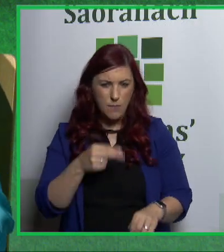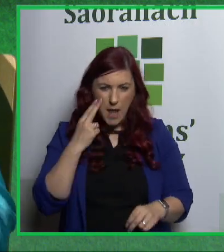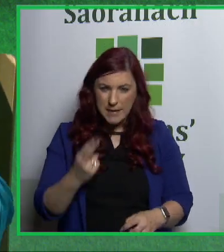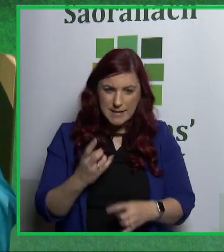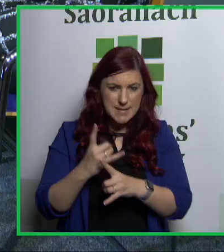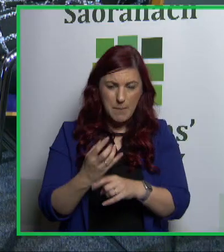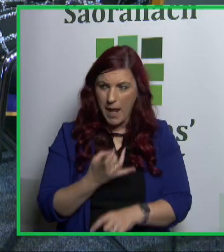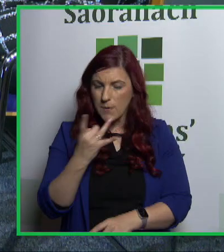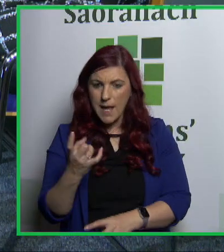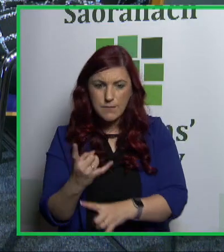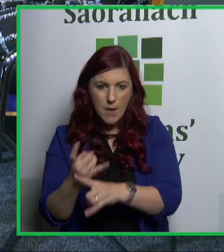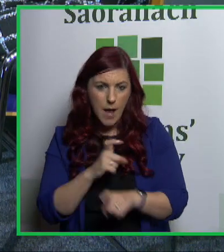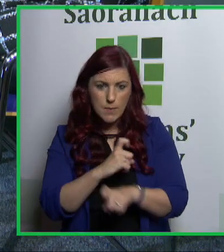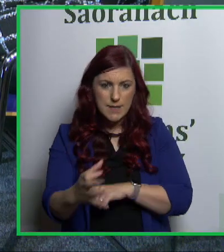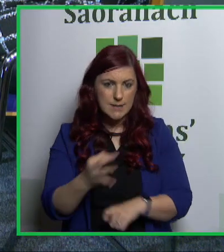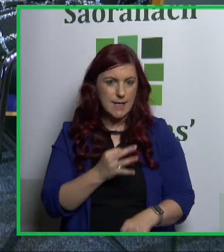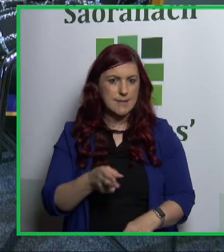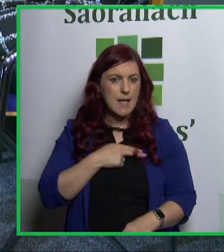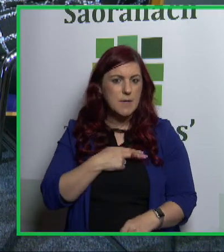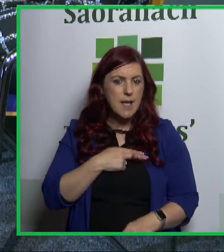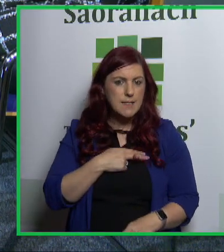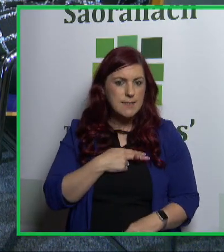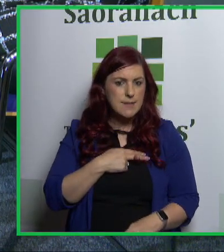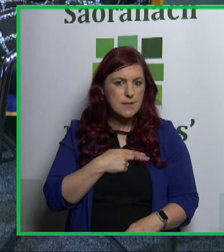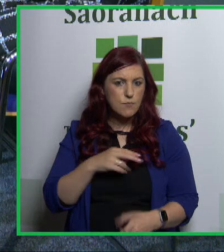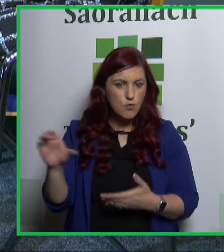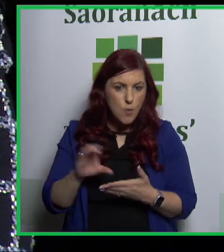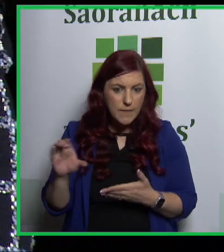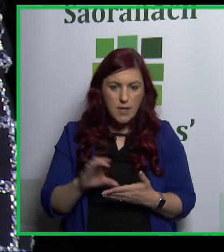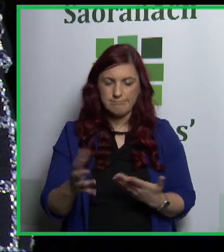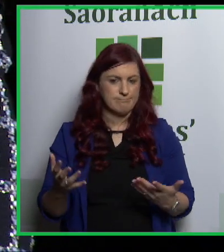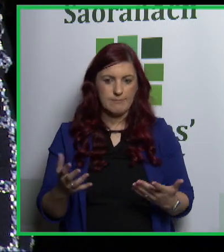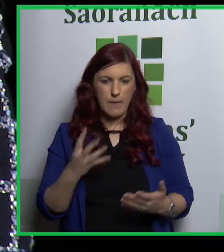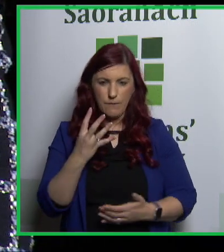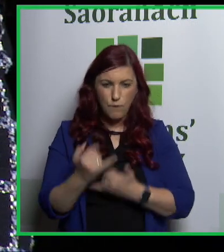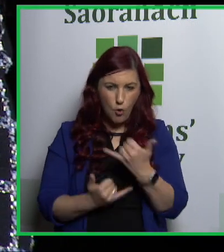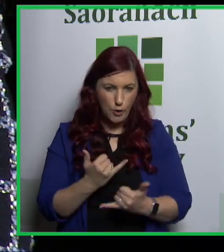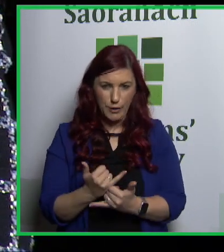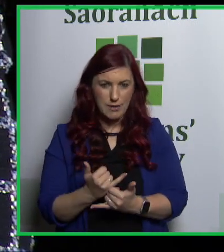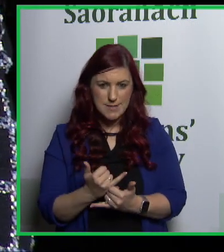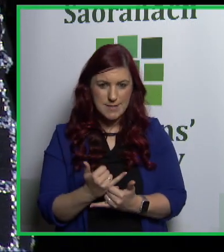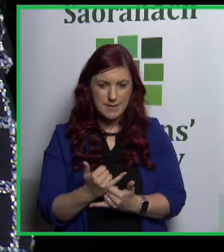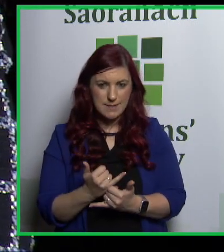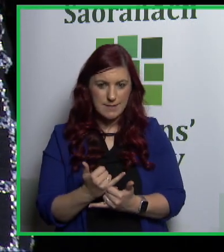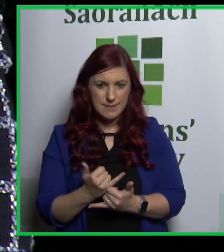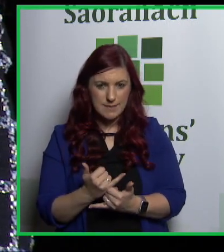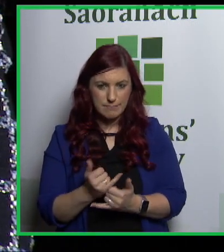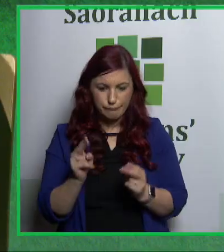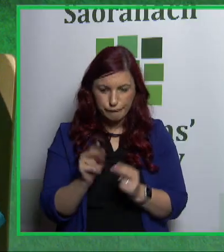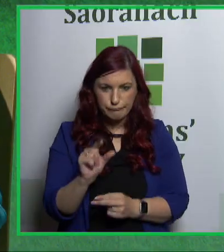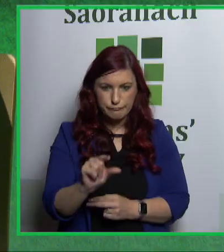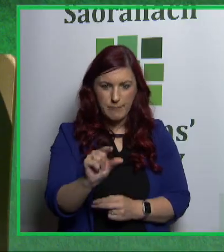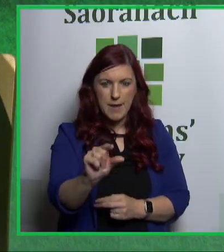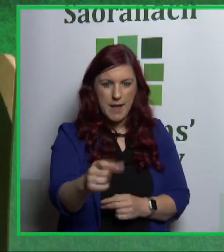get reunification is coming. 4 years, like, shown clean urines. And oh yeah, here's a sleepover every